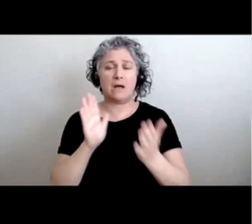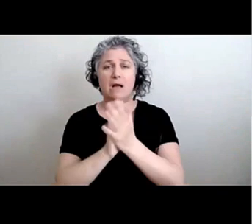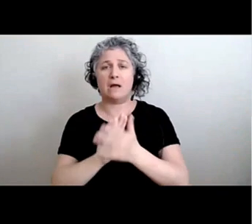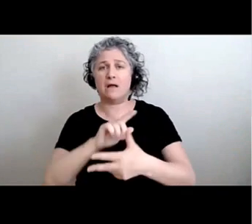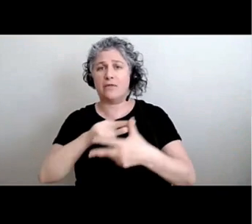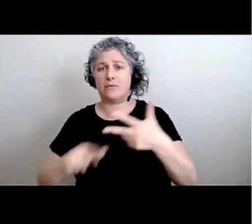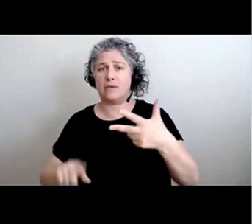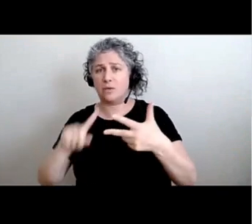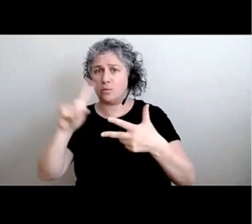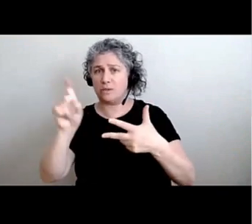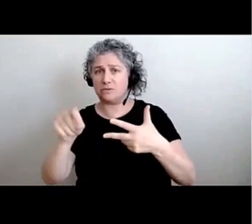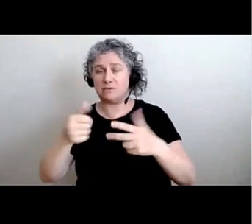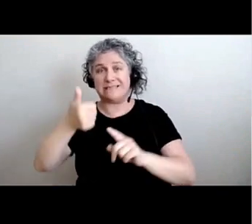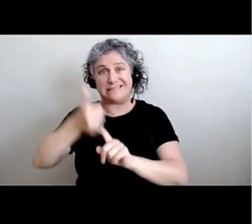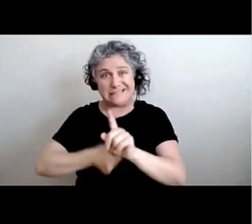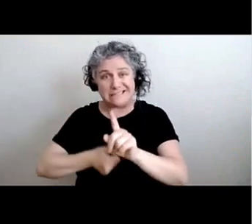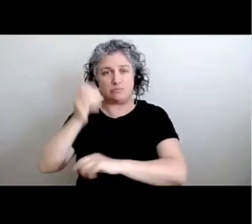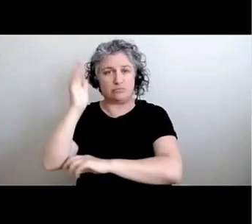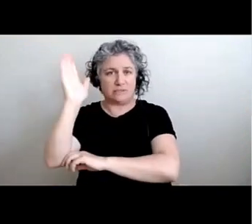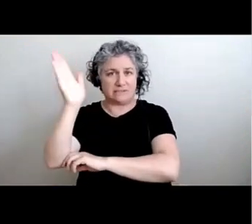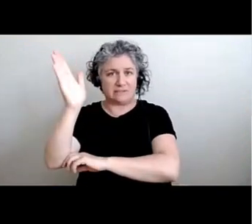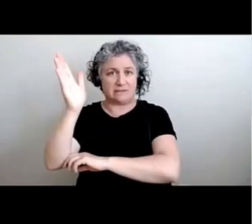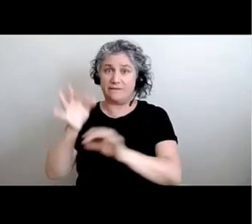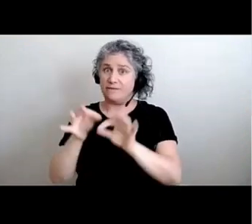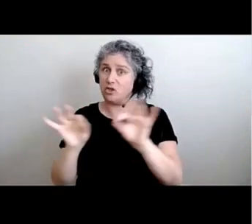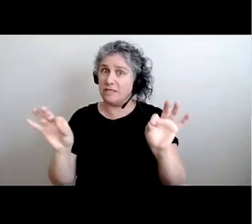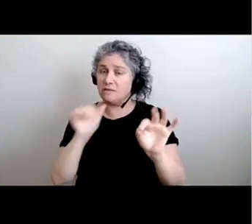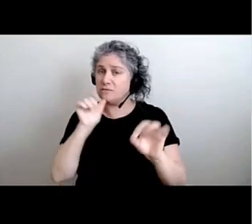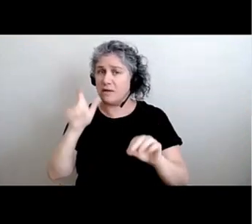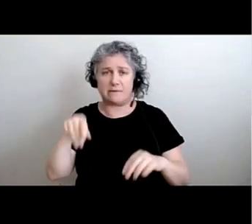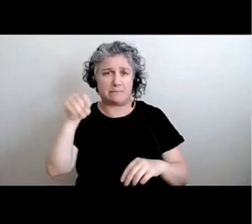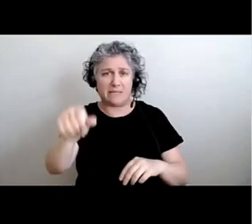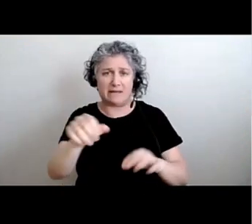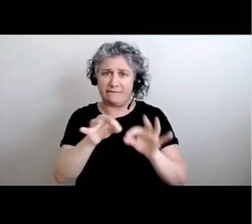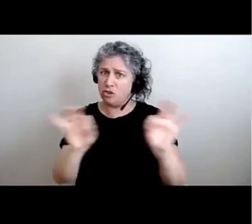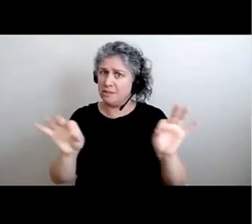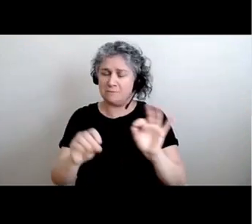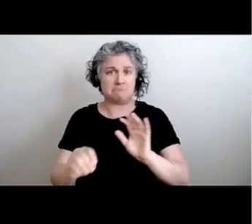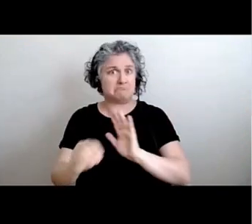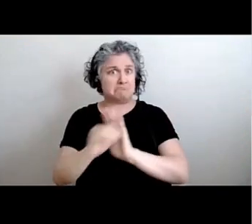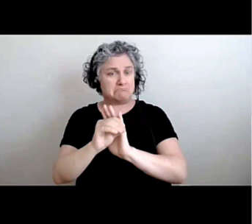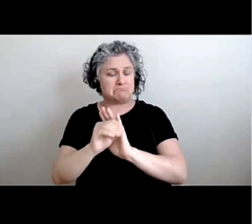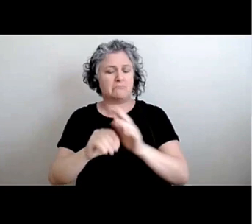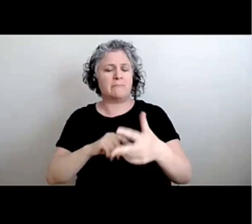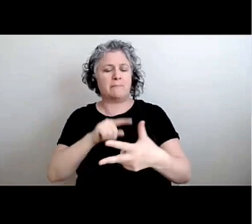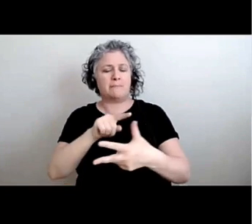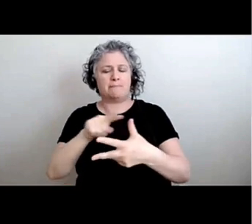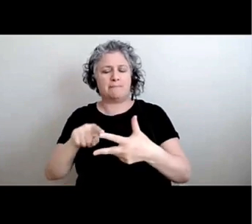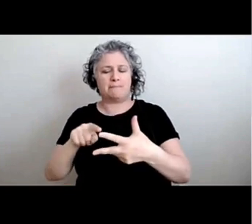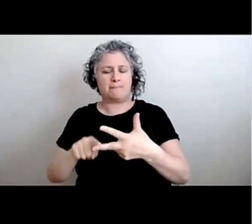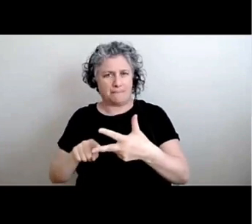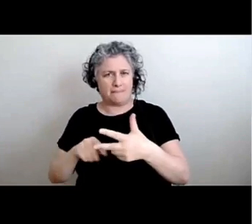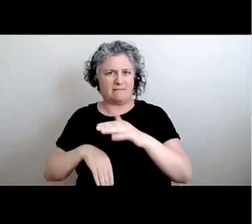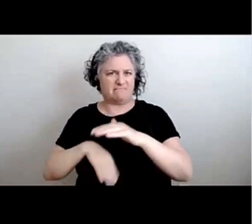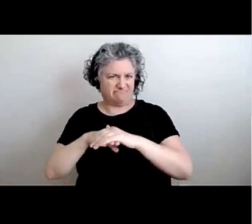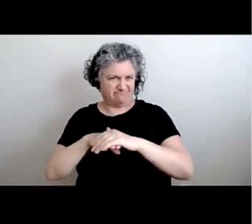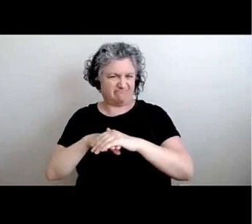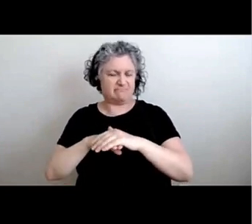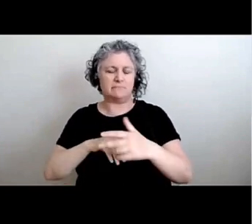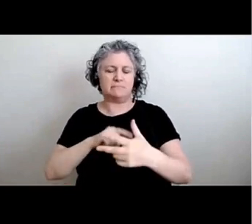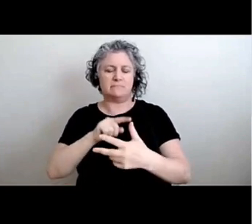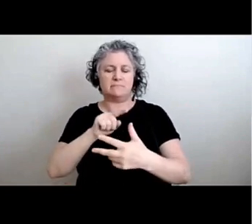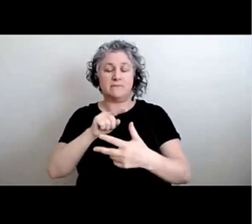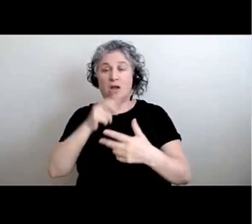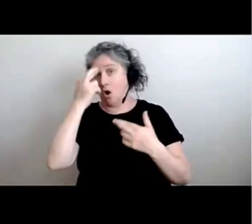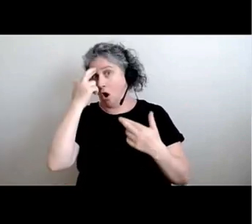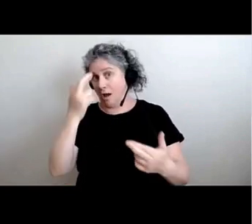questions in each presentation you create for free, so you don't have to pay for it. And it's really nice and interactive. So hopefully this works. We tried